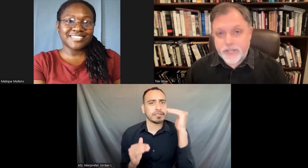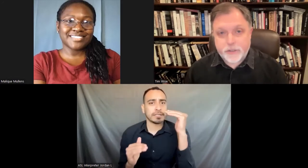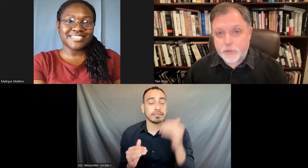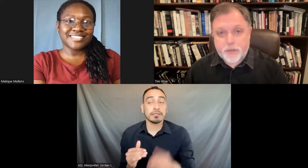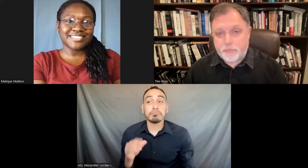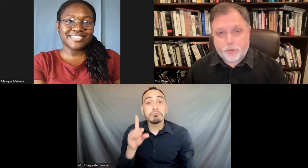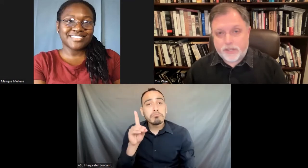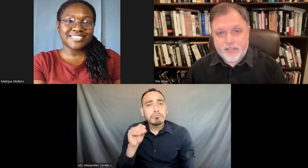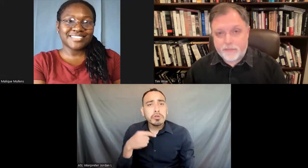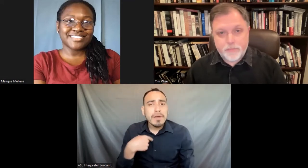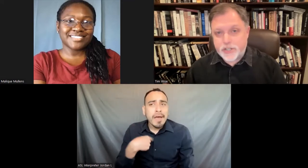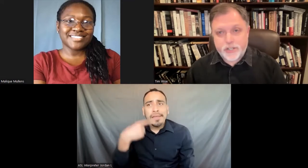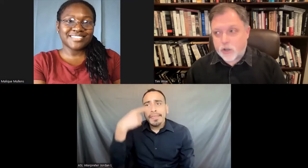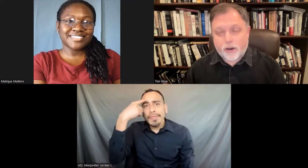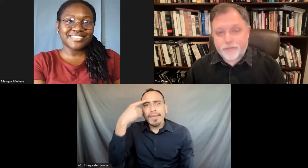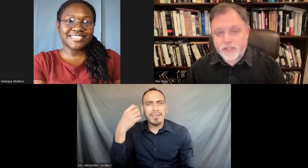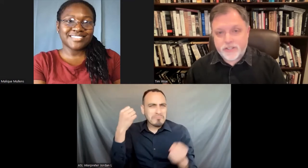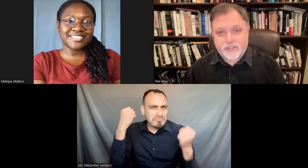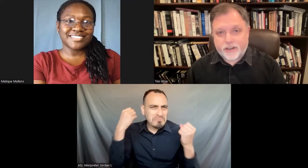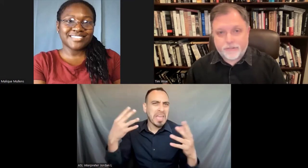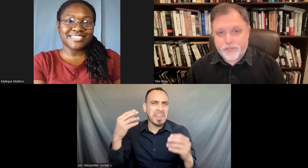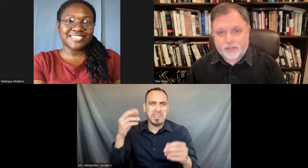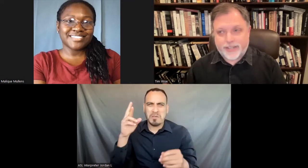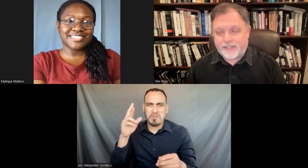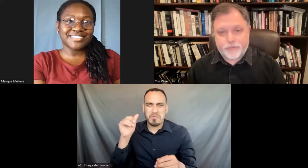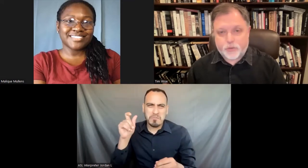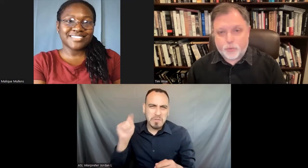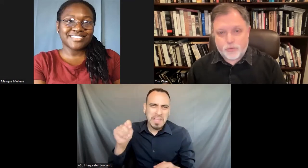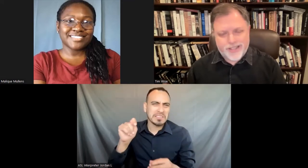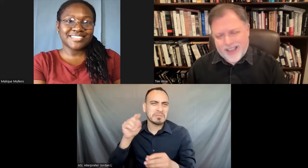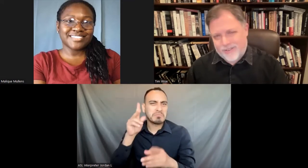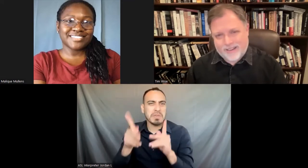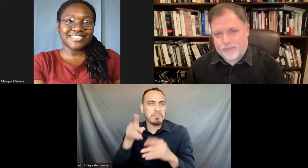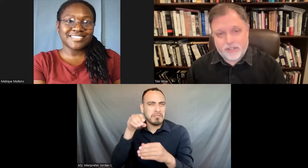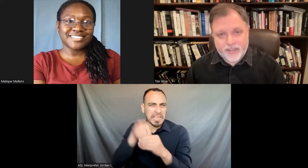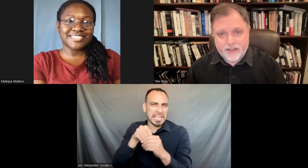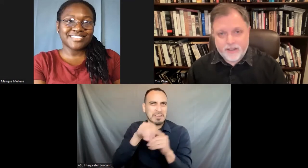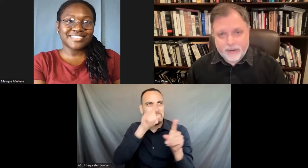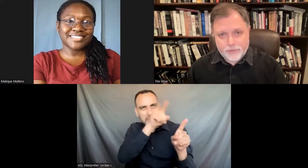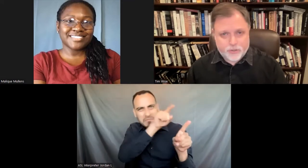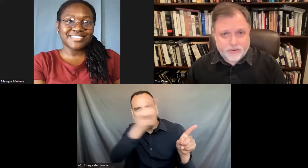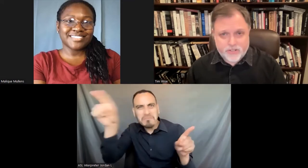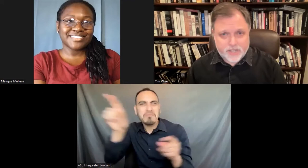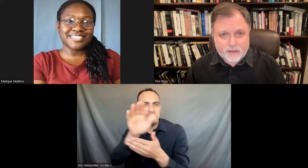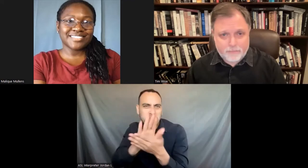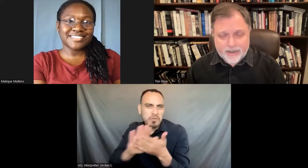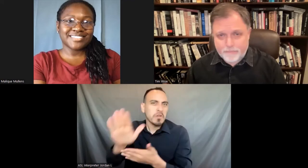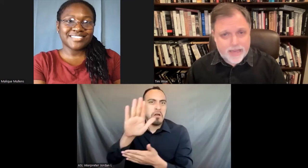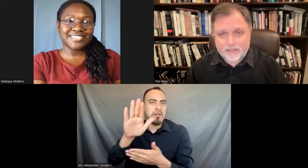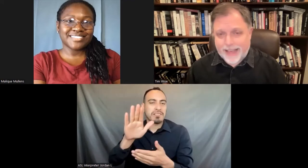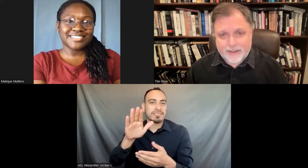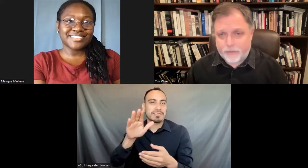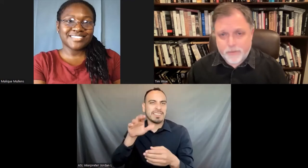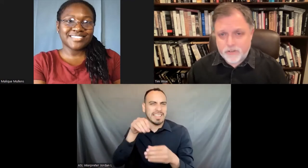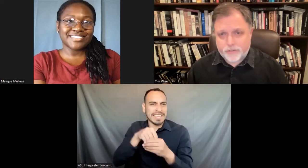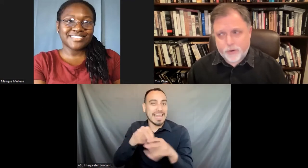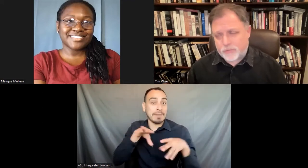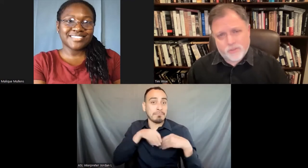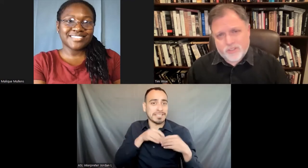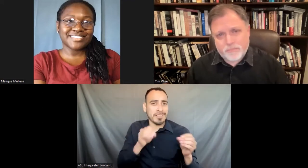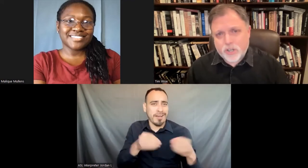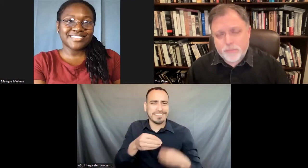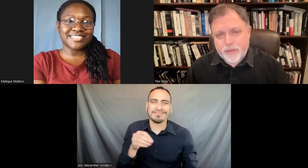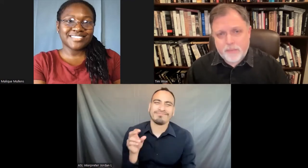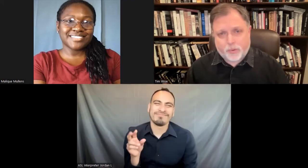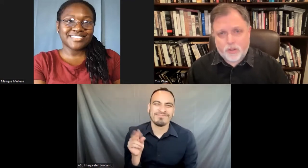overtly racist people in the admissions offices of selective schools? No, not really. I'm sure there are some, but I've met a lot of admissions folks.